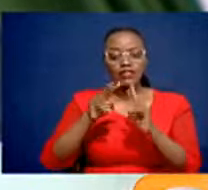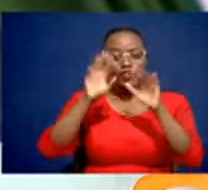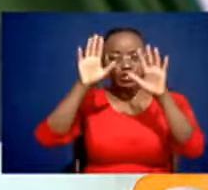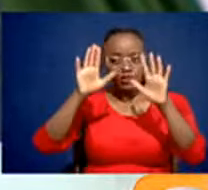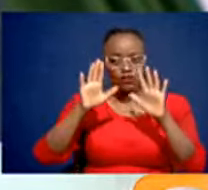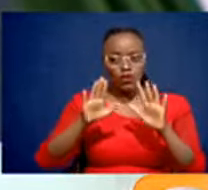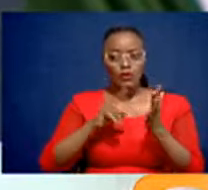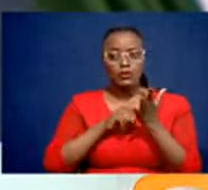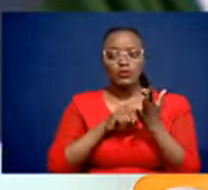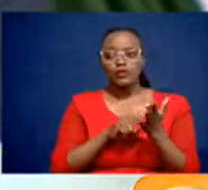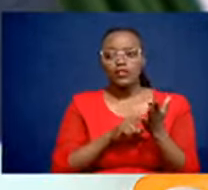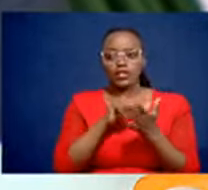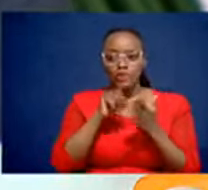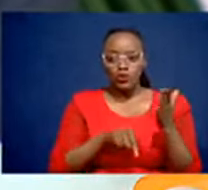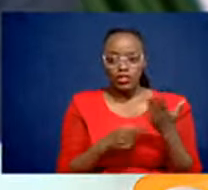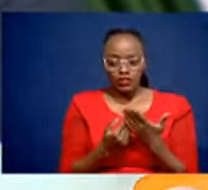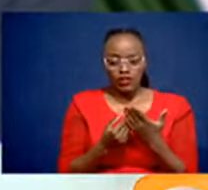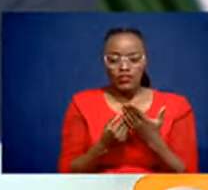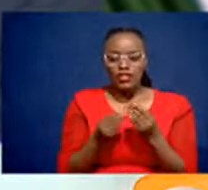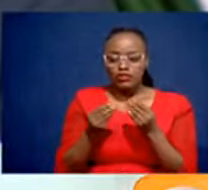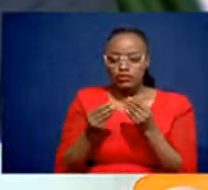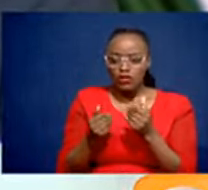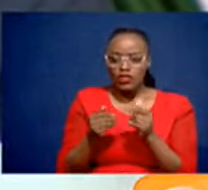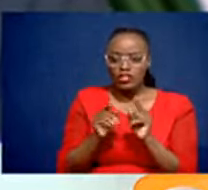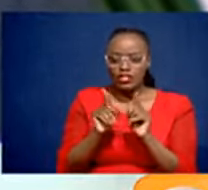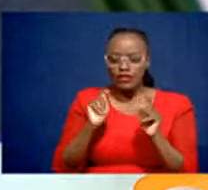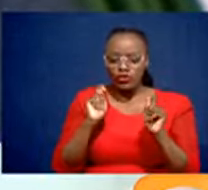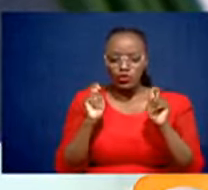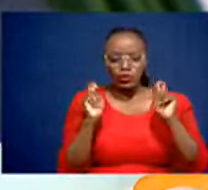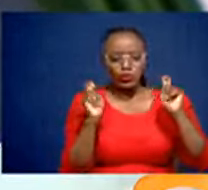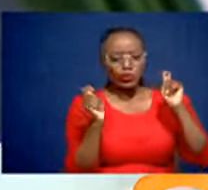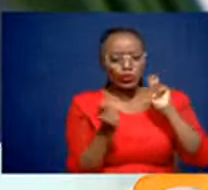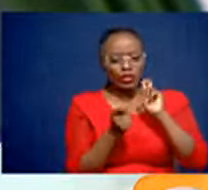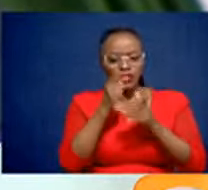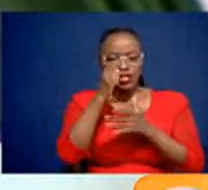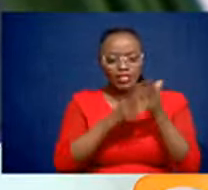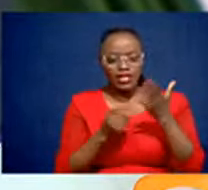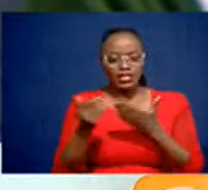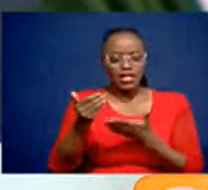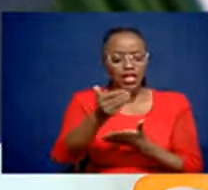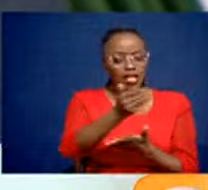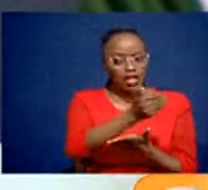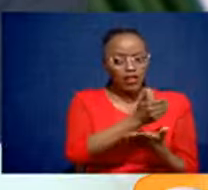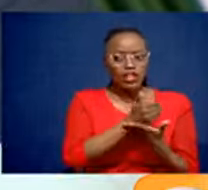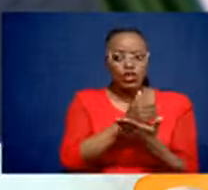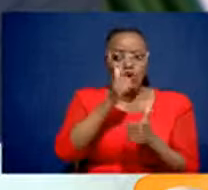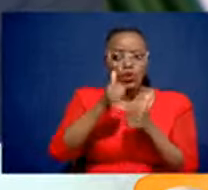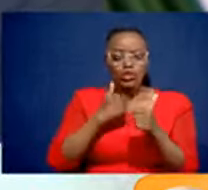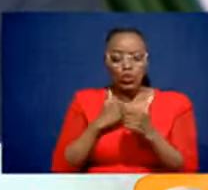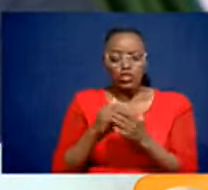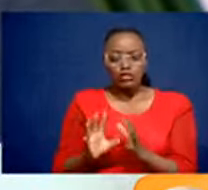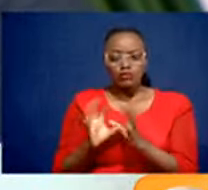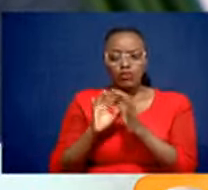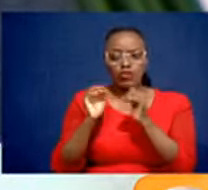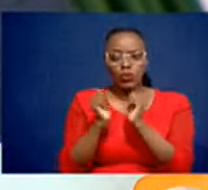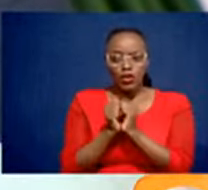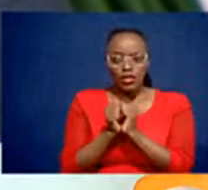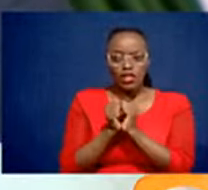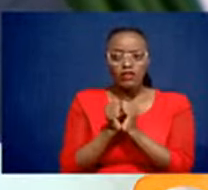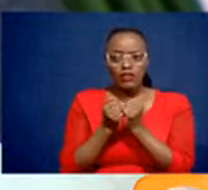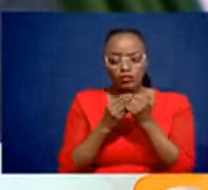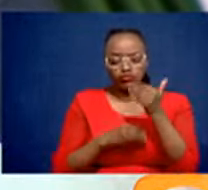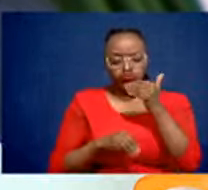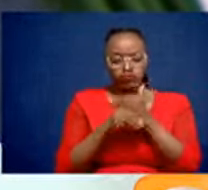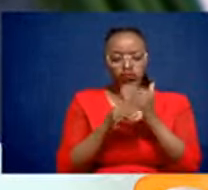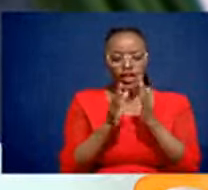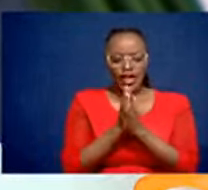to emphasize that the resolve to reinvigorate tax revenue mobilization was accompanied by an implicit